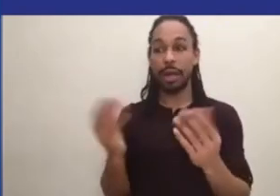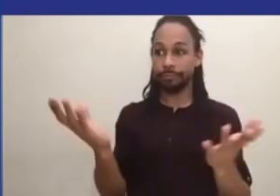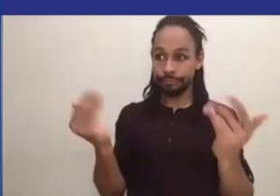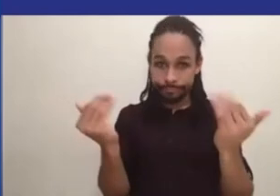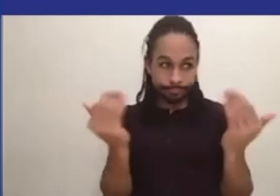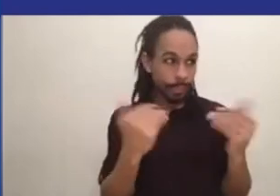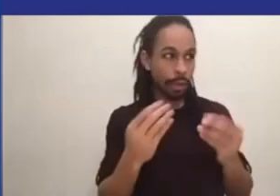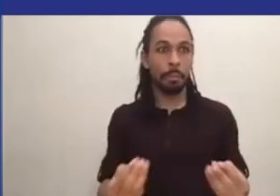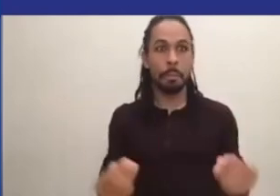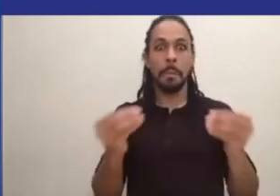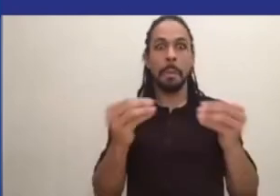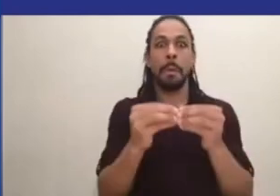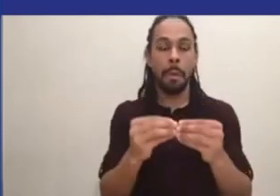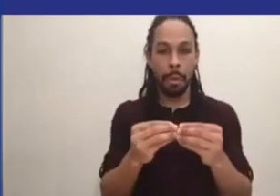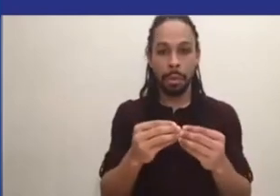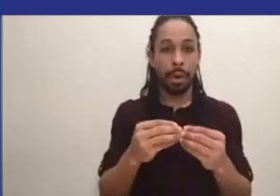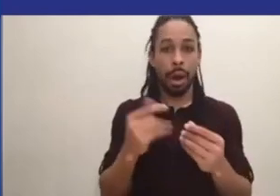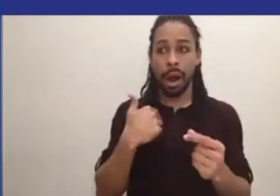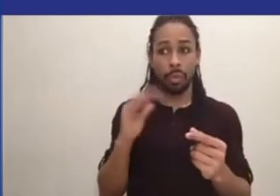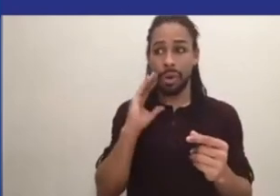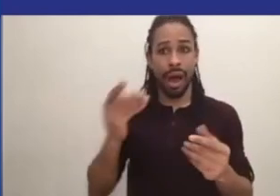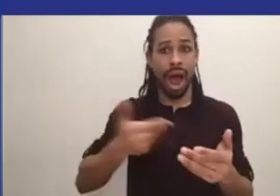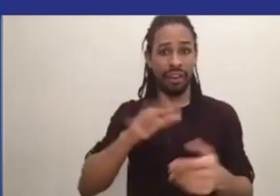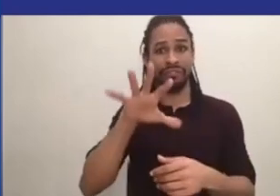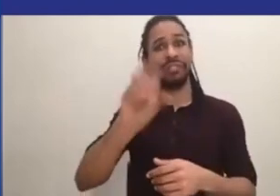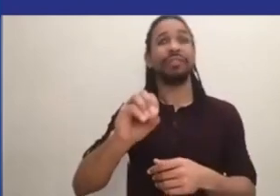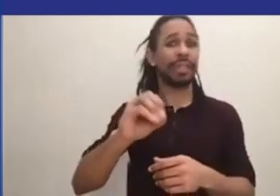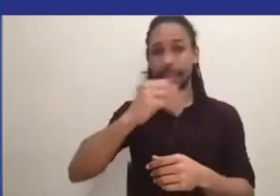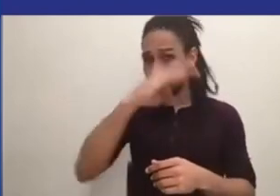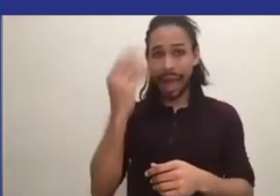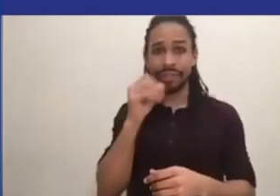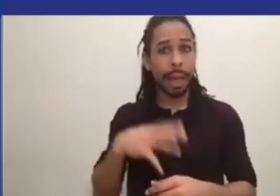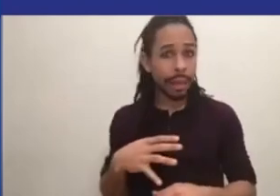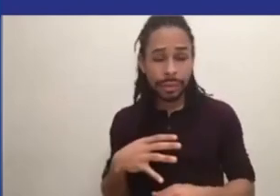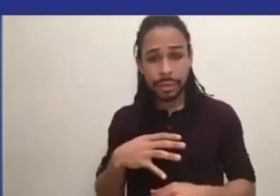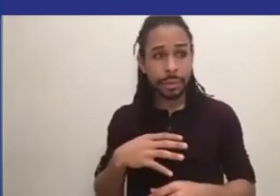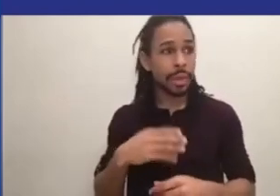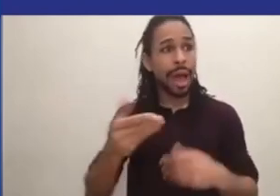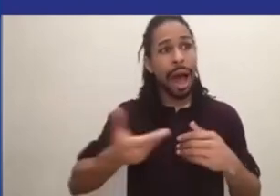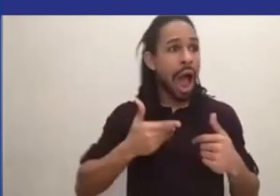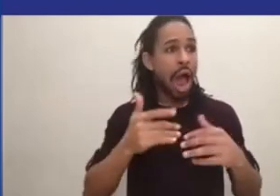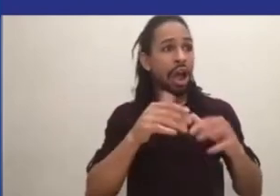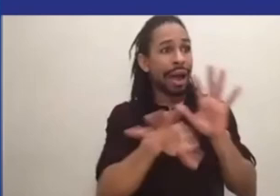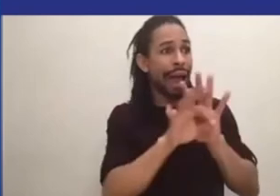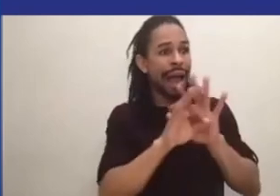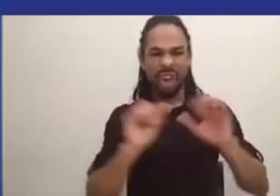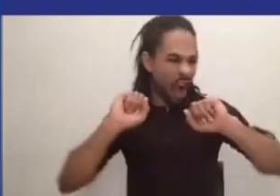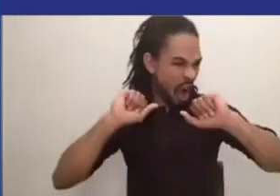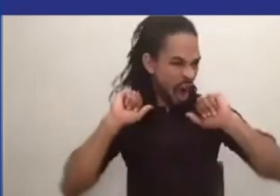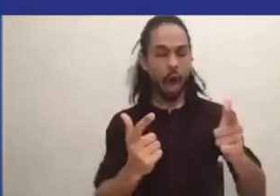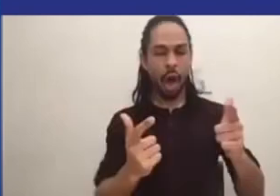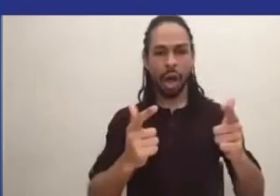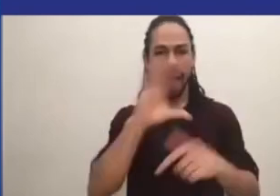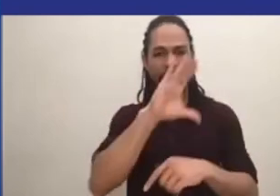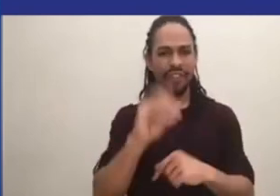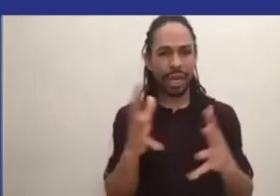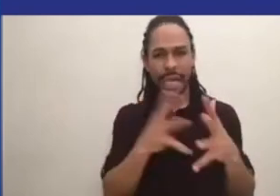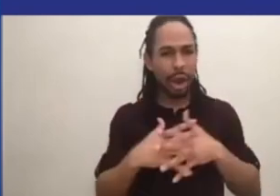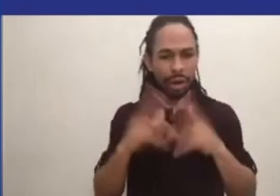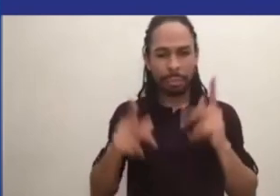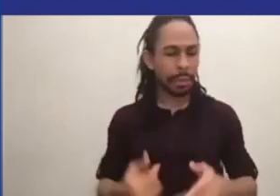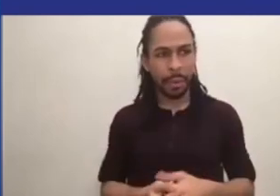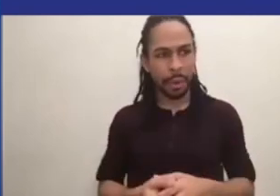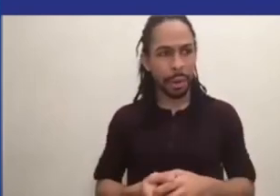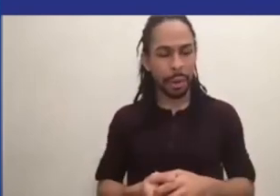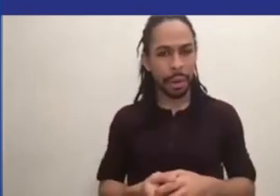let me hire 50 black females, you know, let me hire a cast of all African Americans, you know, and it's